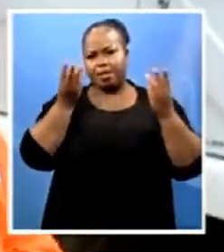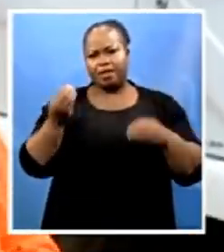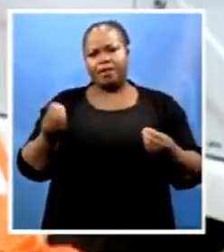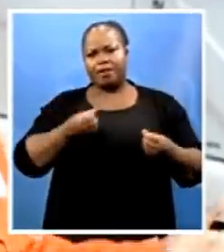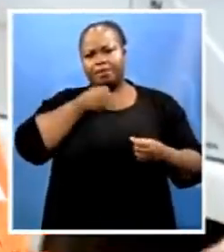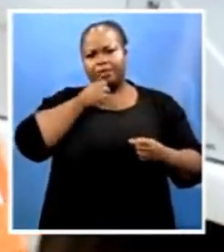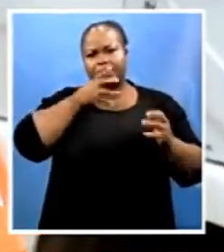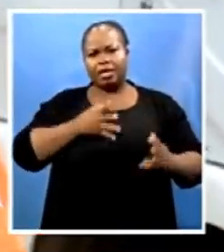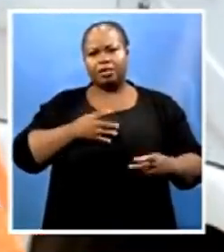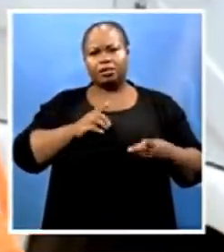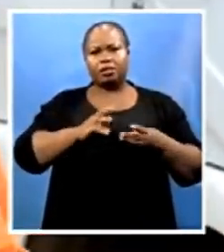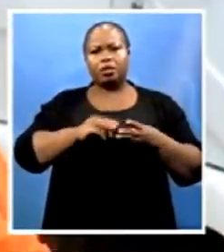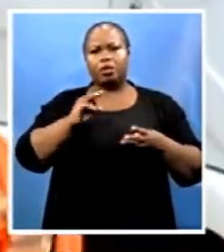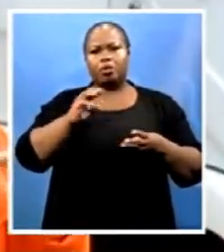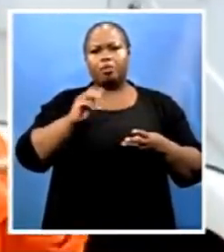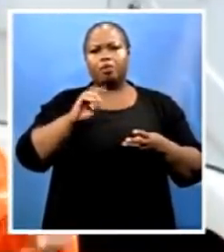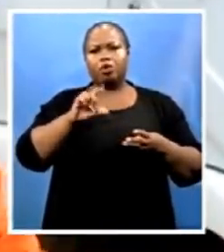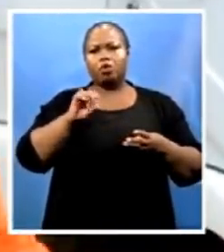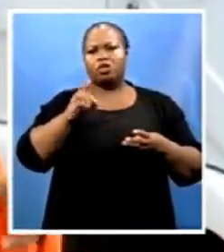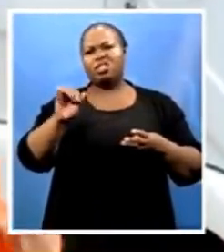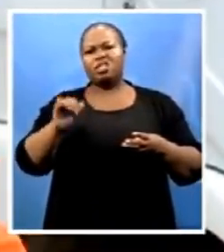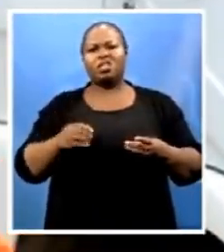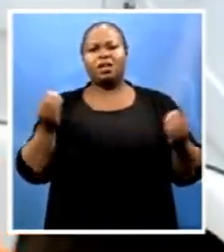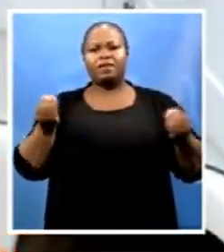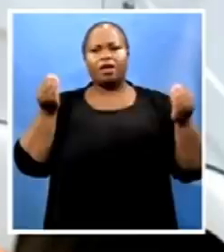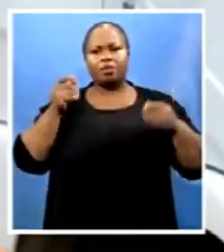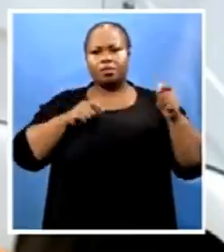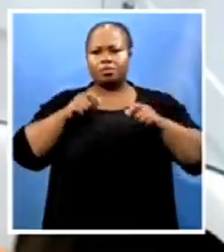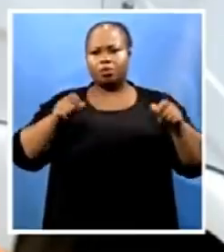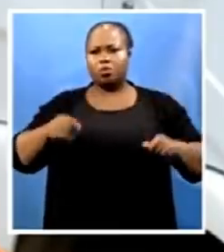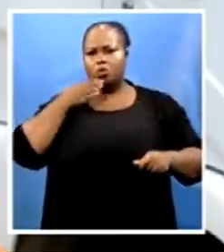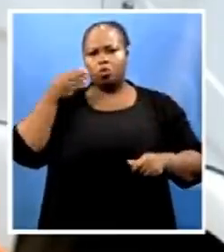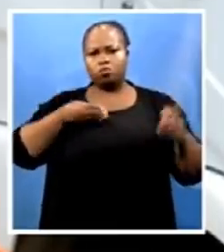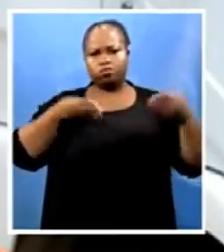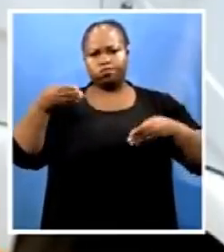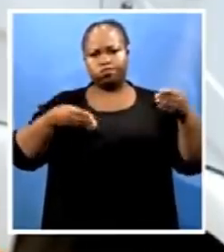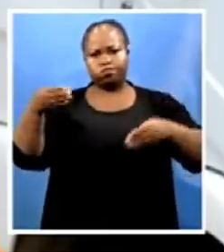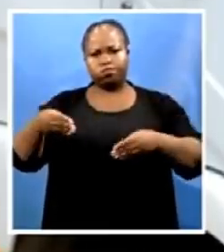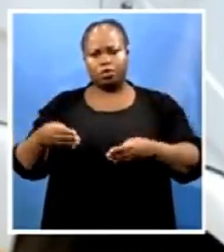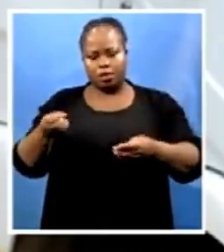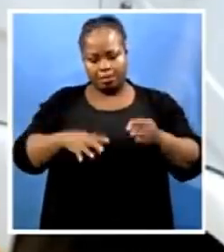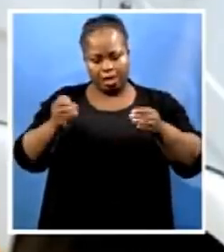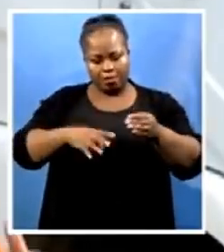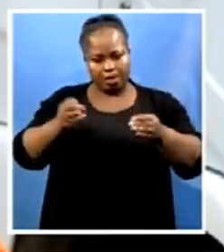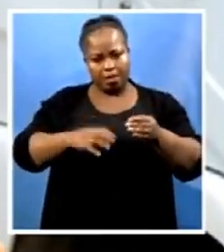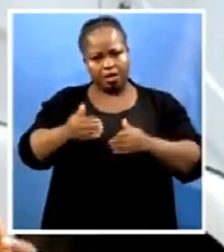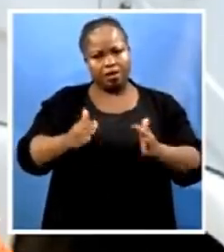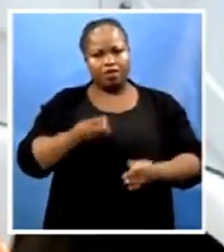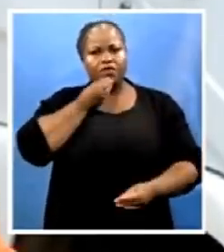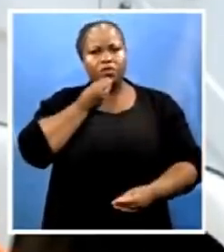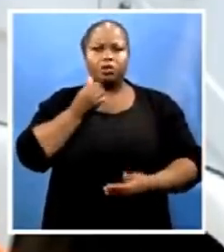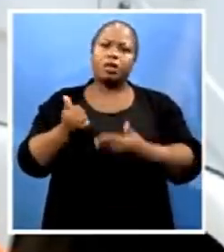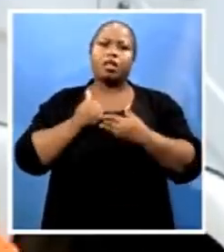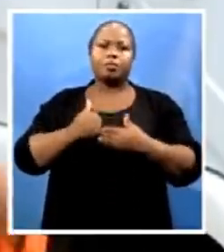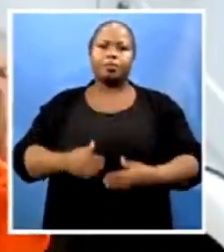I've seen the number of them. They have been here packaging. Yabon. We can't allow. It's one